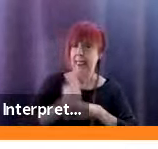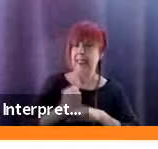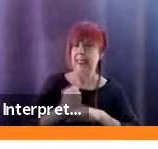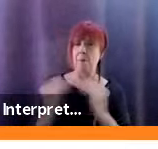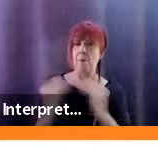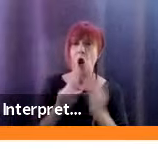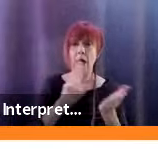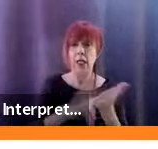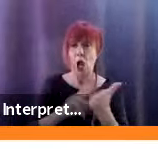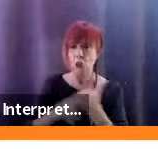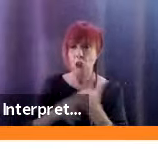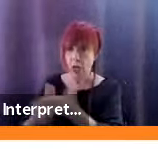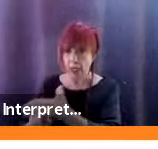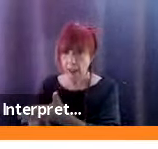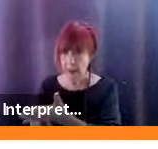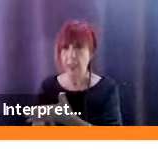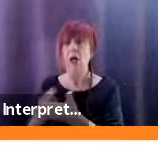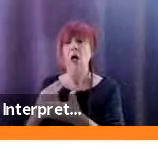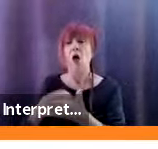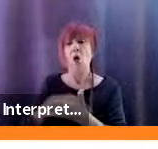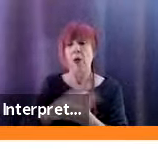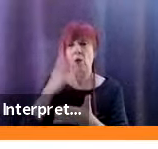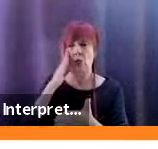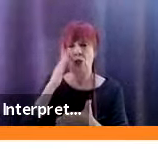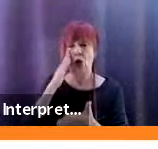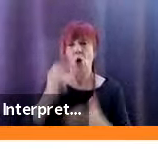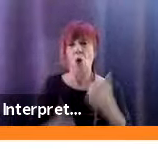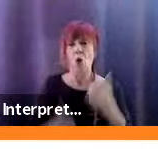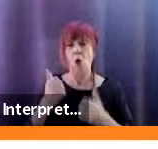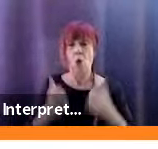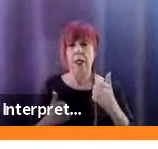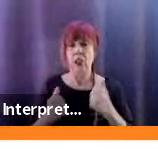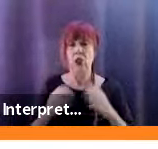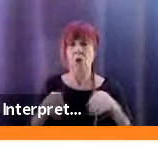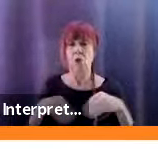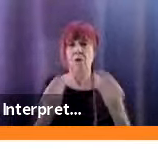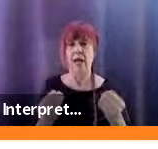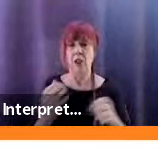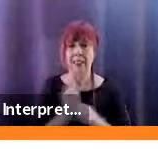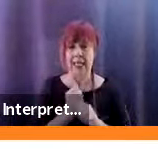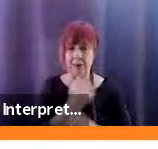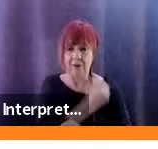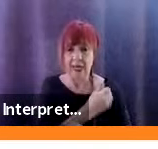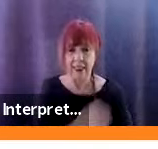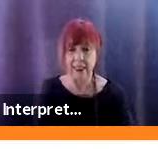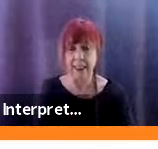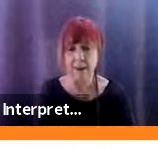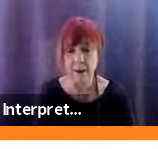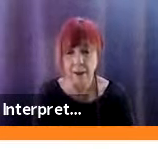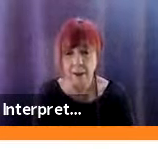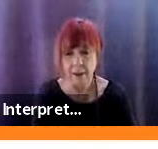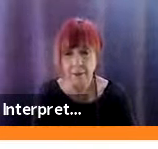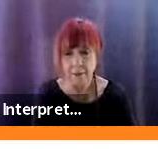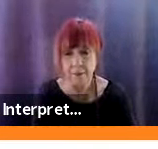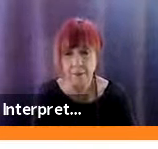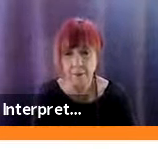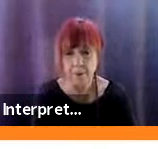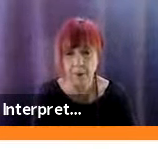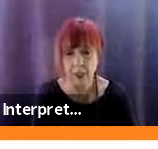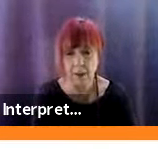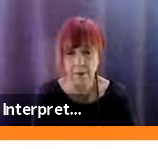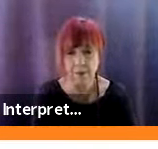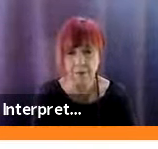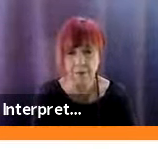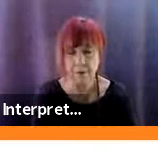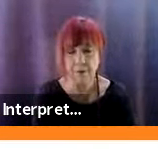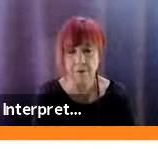more transparency into exactly which providers within that jurisdiction are receiving that vaccine. And we'll be able to do a better job at targeting directly